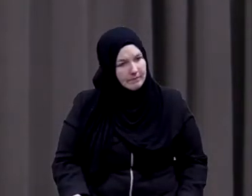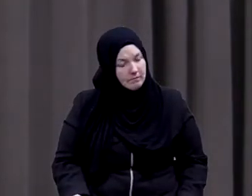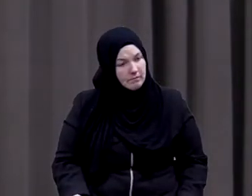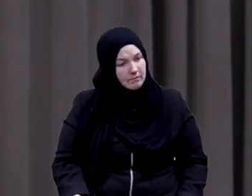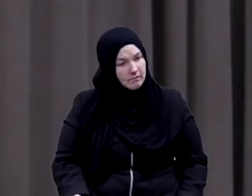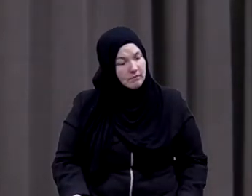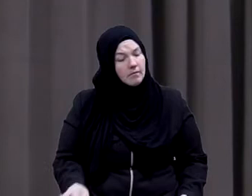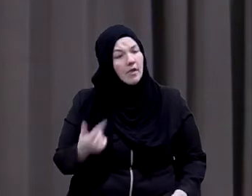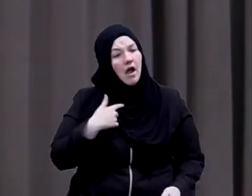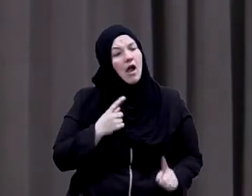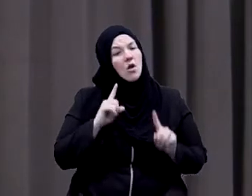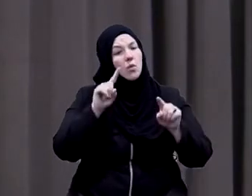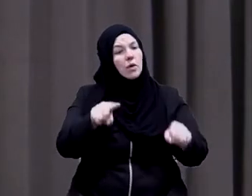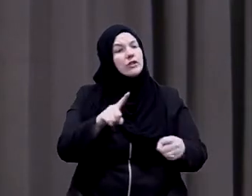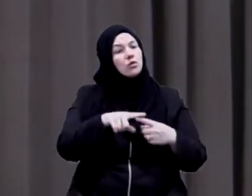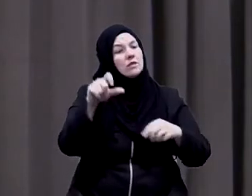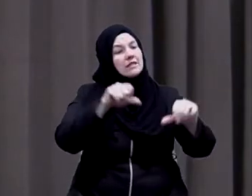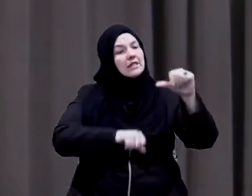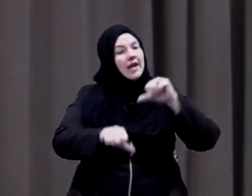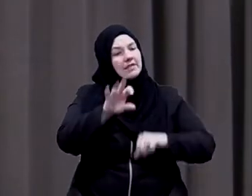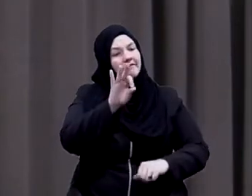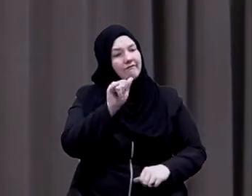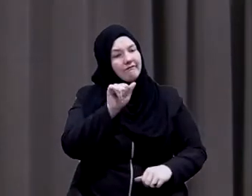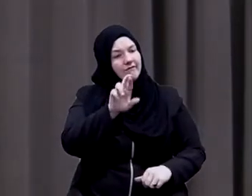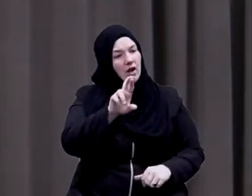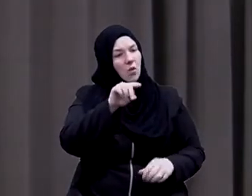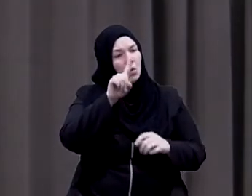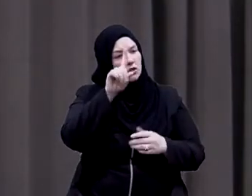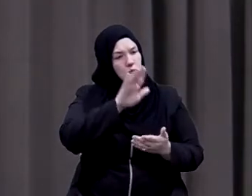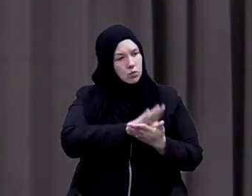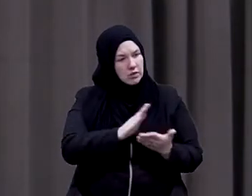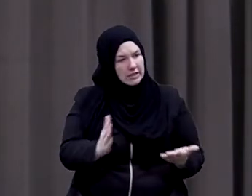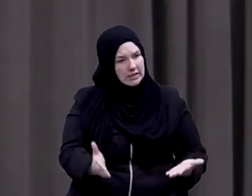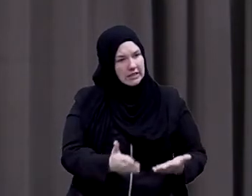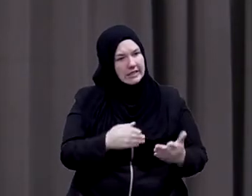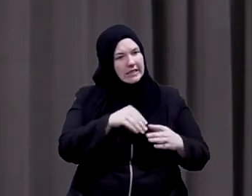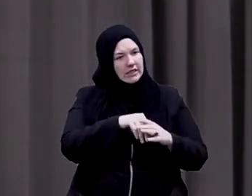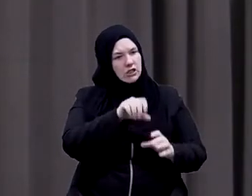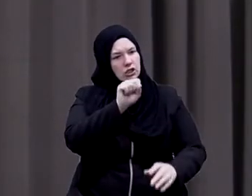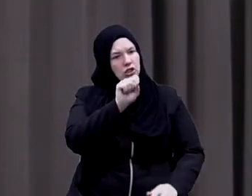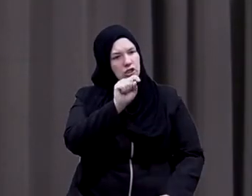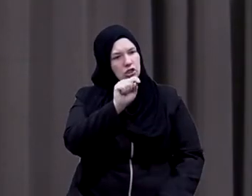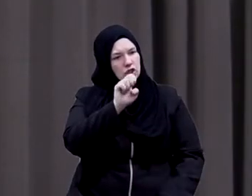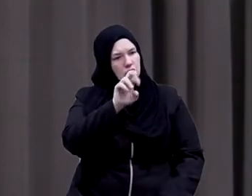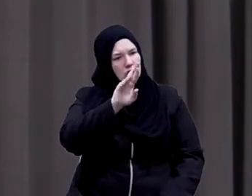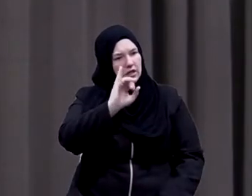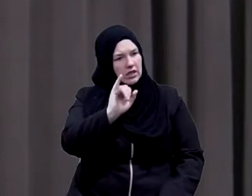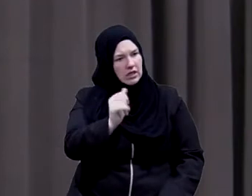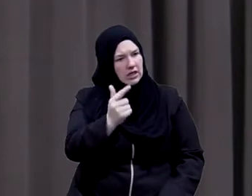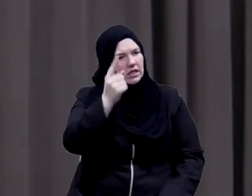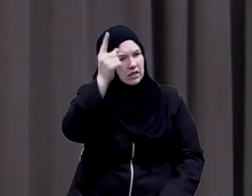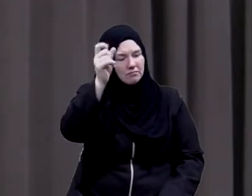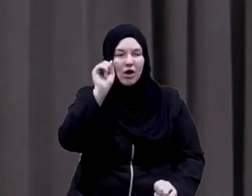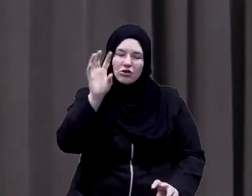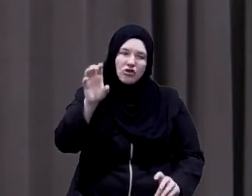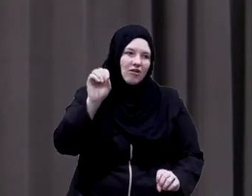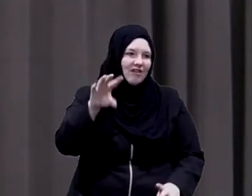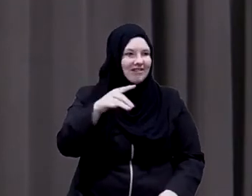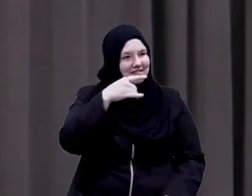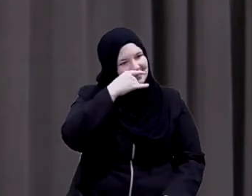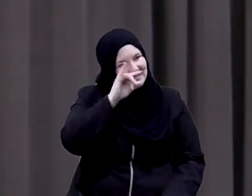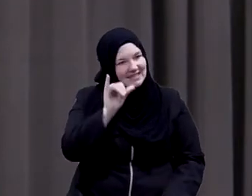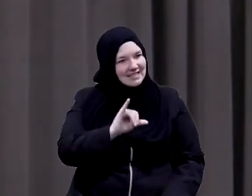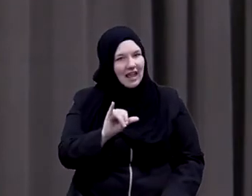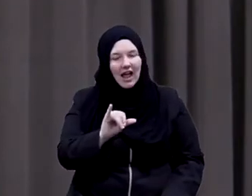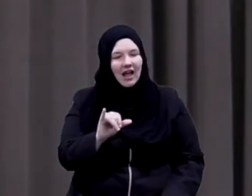I attended a science fair in one of the schools here in Stirling, and mashallah, kids are